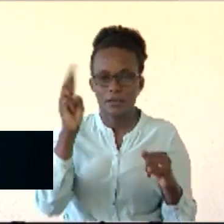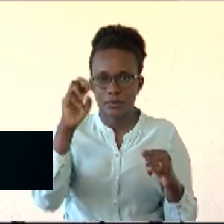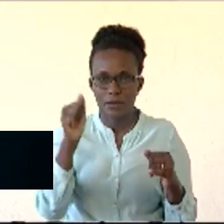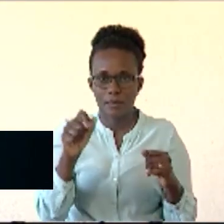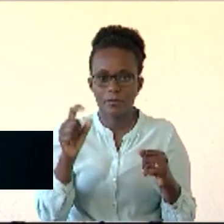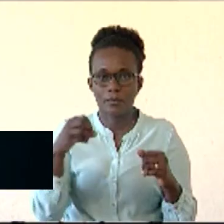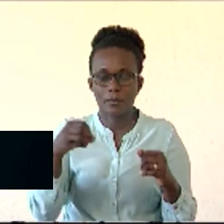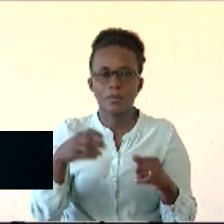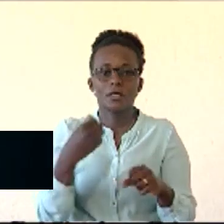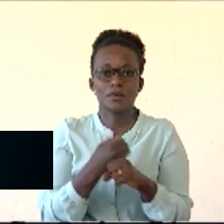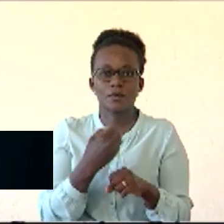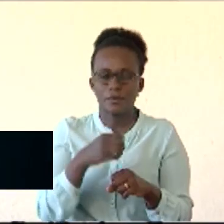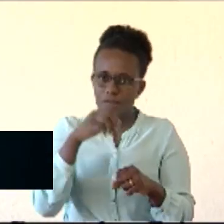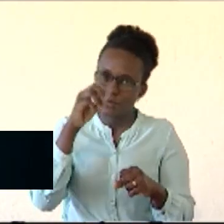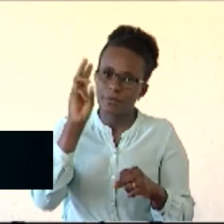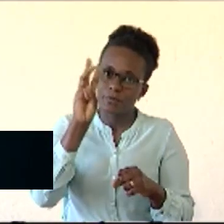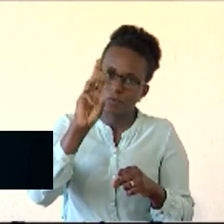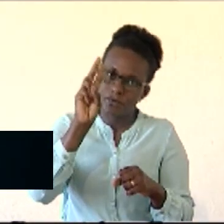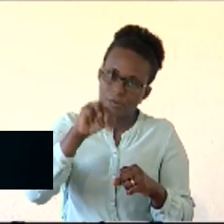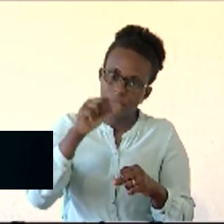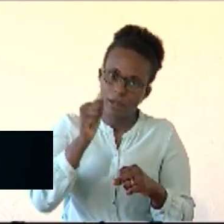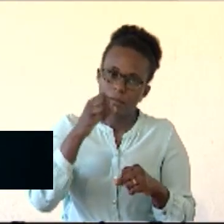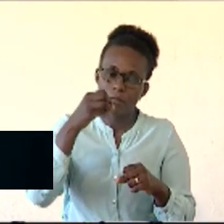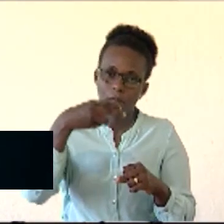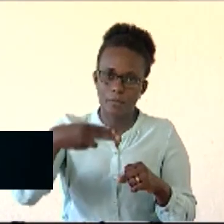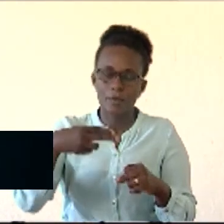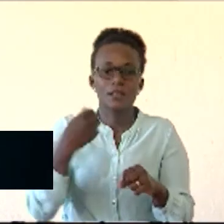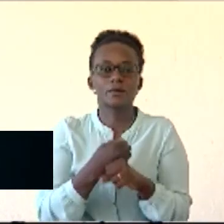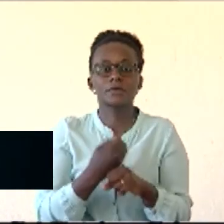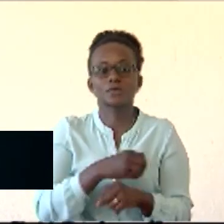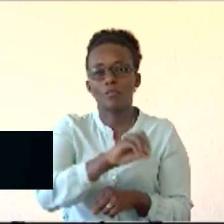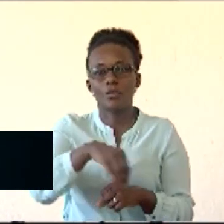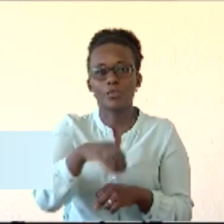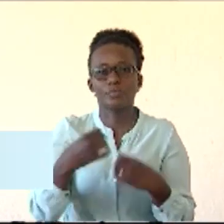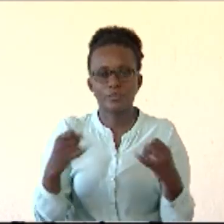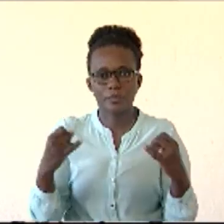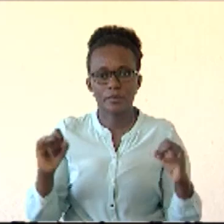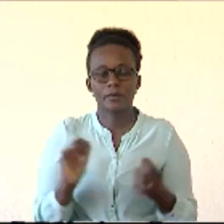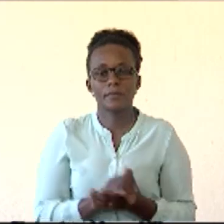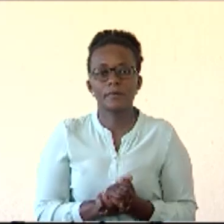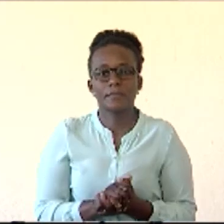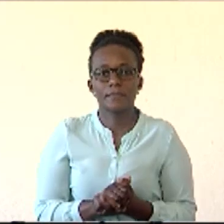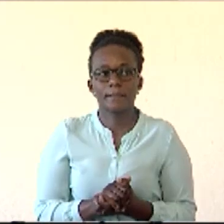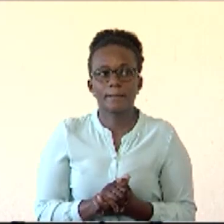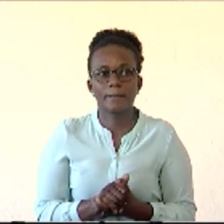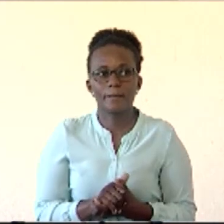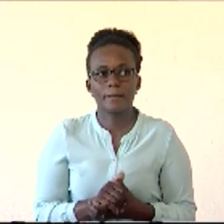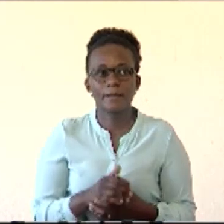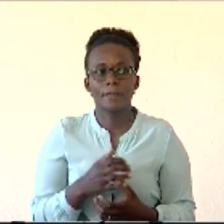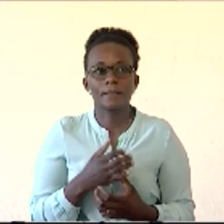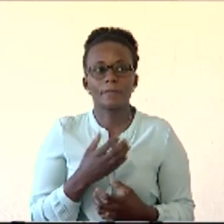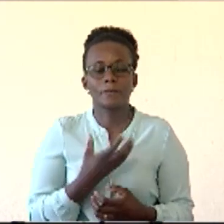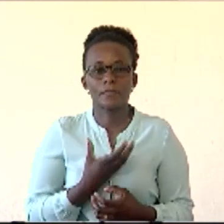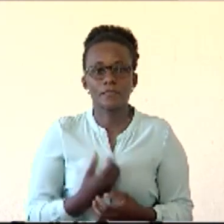We make soap, and one of the raw materials for soap is sodium hydroxide. And we don't have this sodium hydroxide. So the